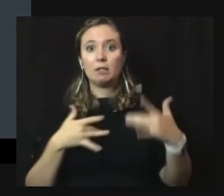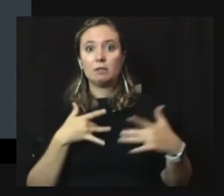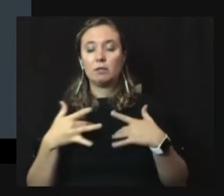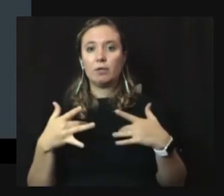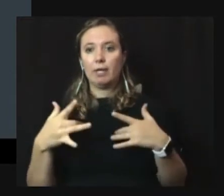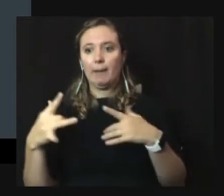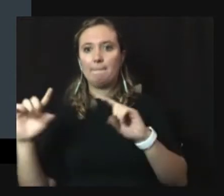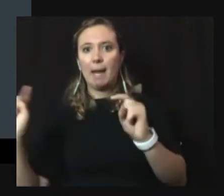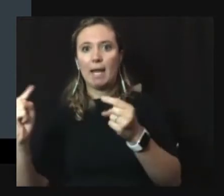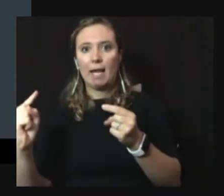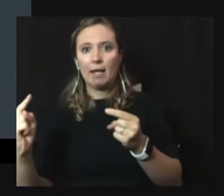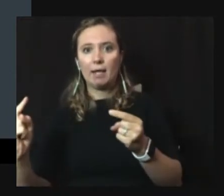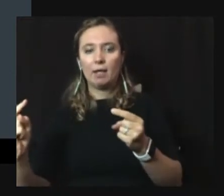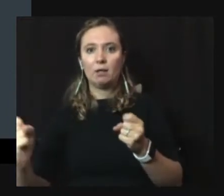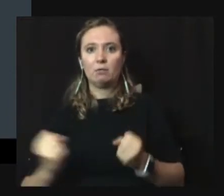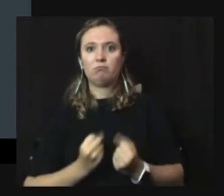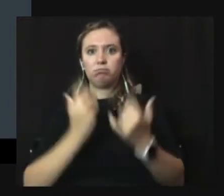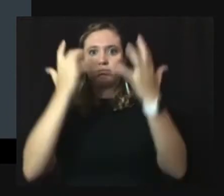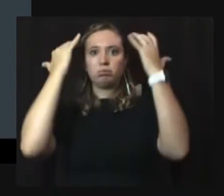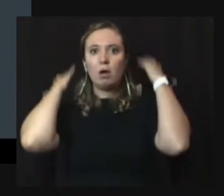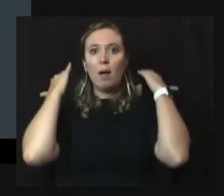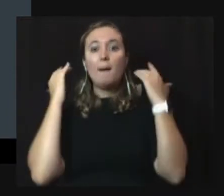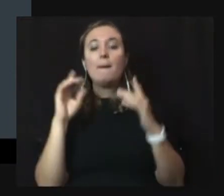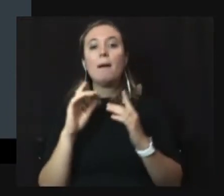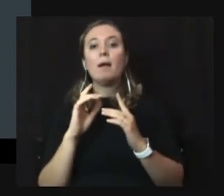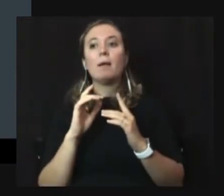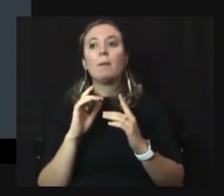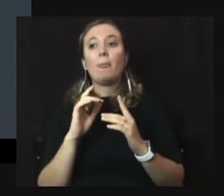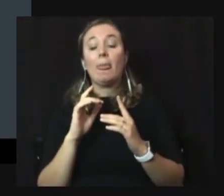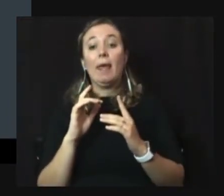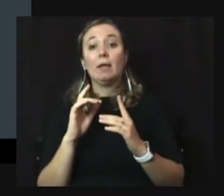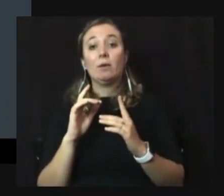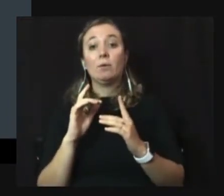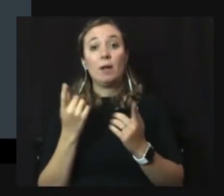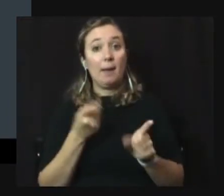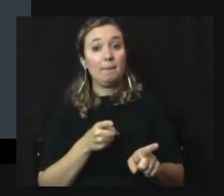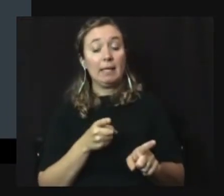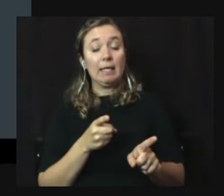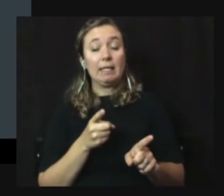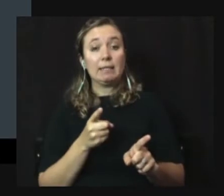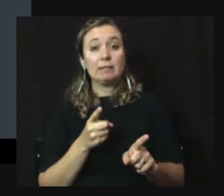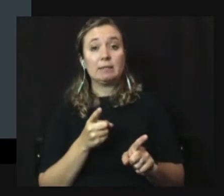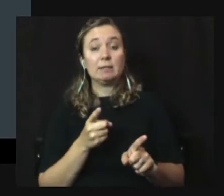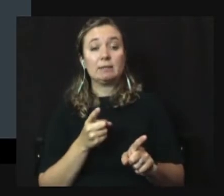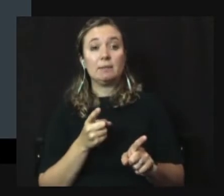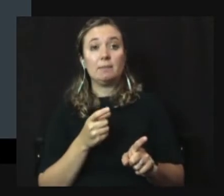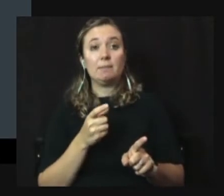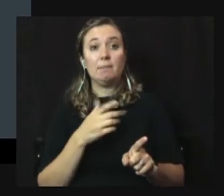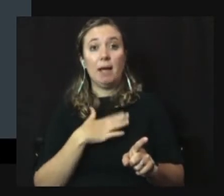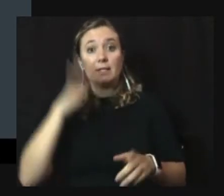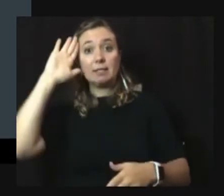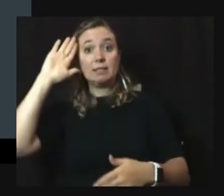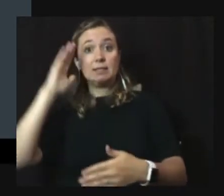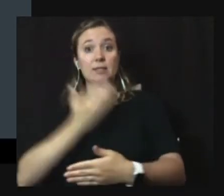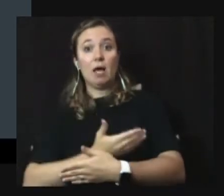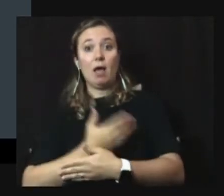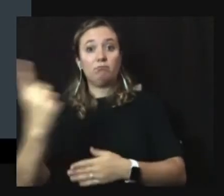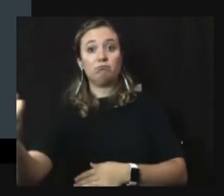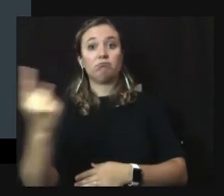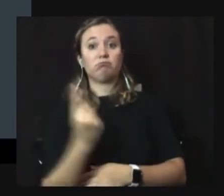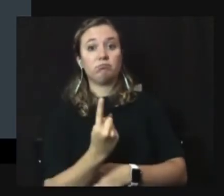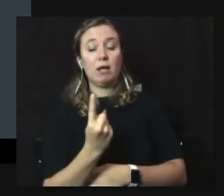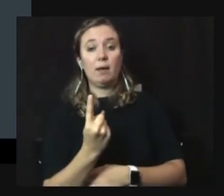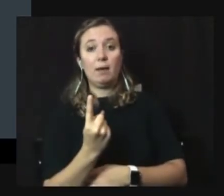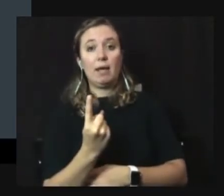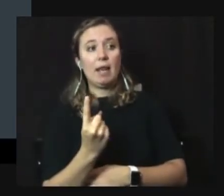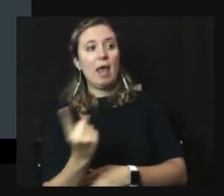pain, and the trigger of my child coming and even just asking me, let's say